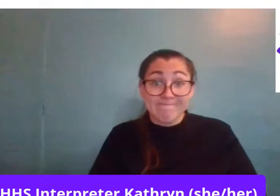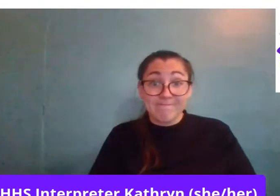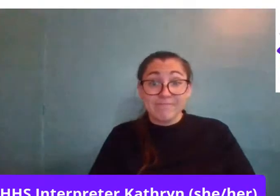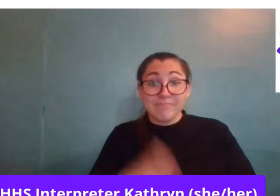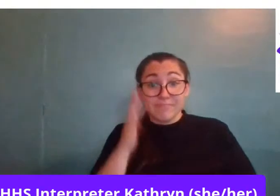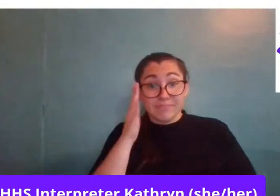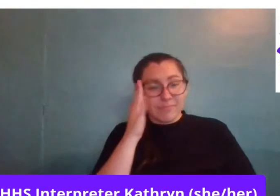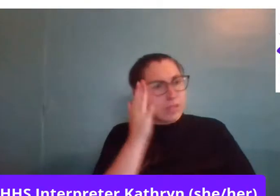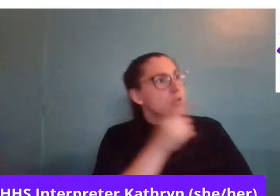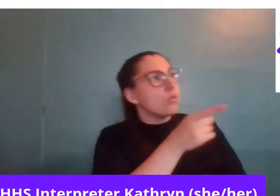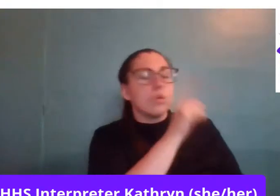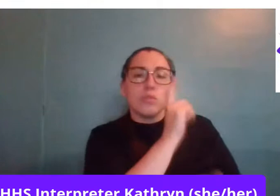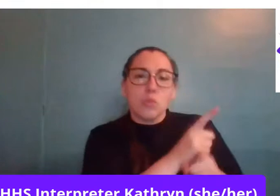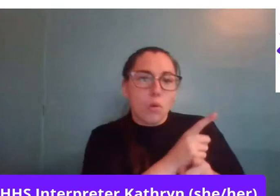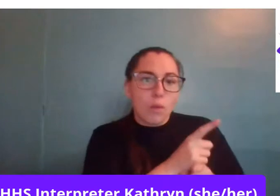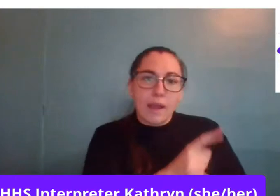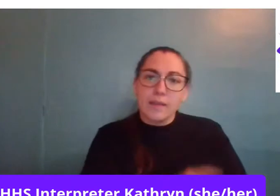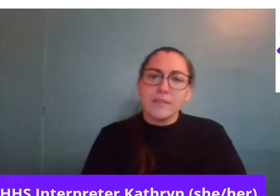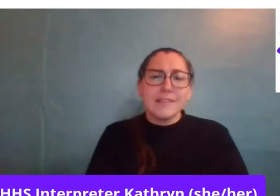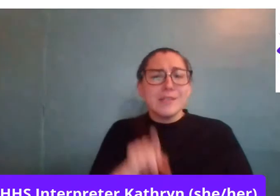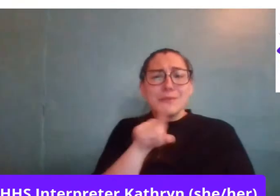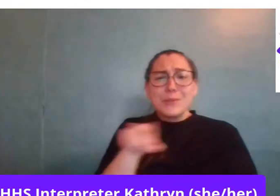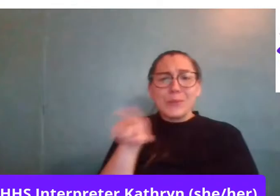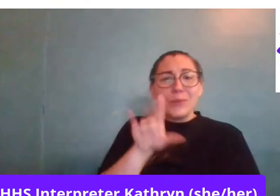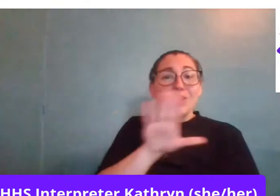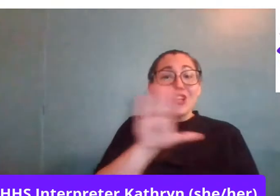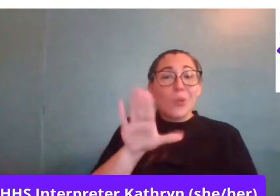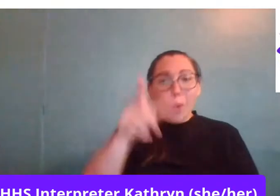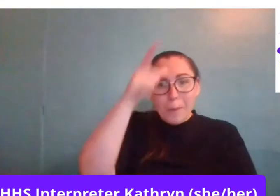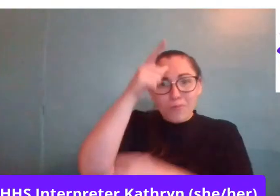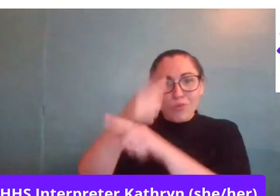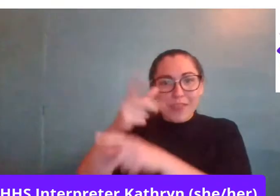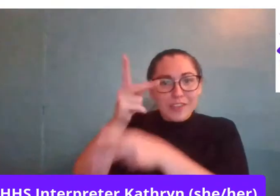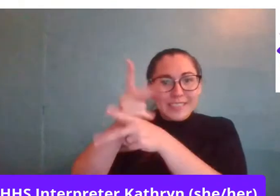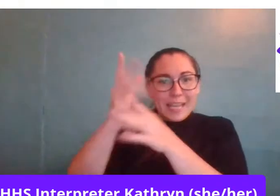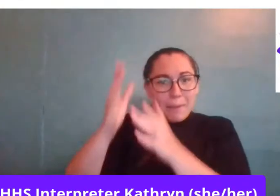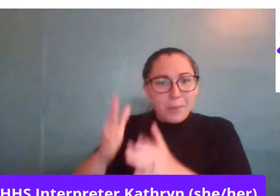be so right. your brother's keeper. All righty. You guys have a Dr. great week. Kimberly. Stay safe.